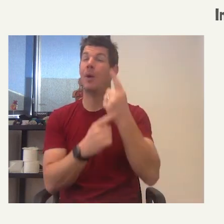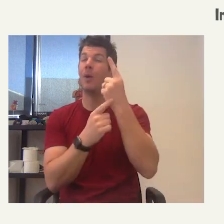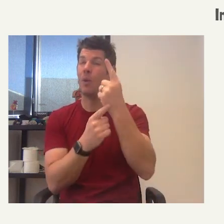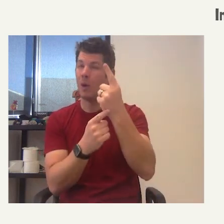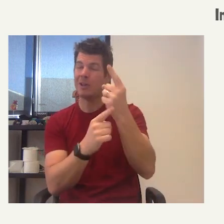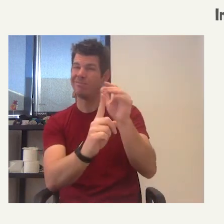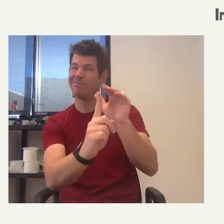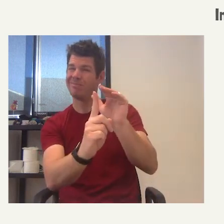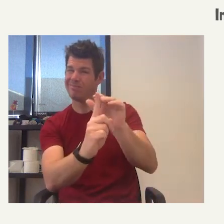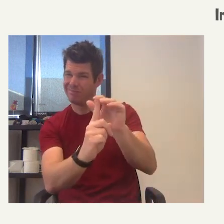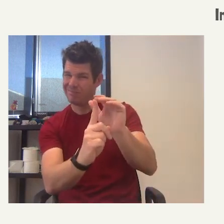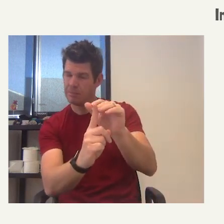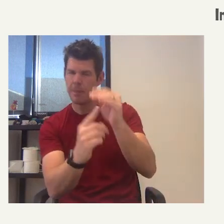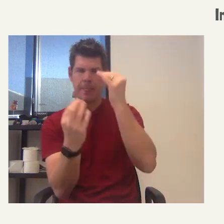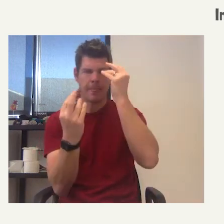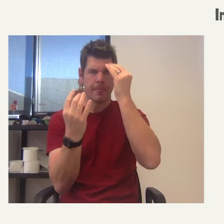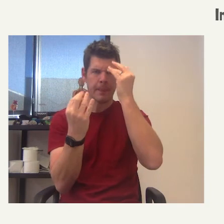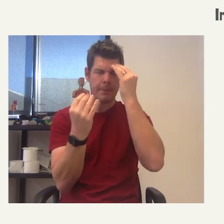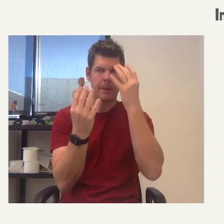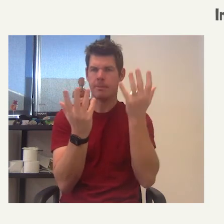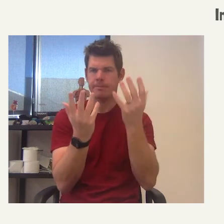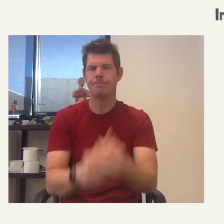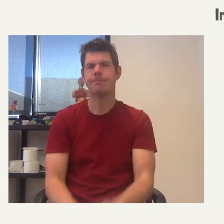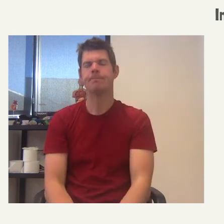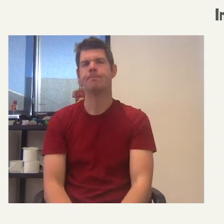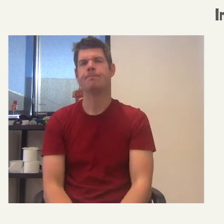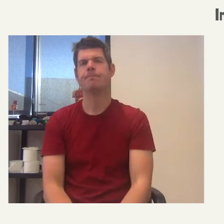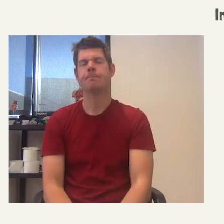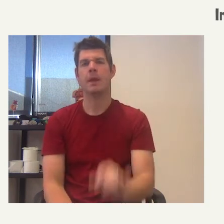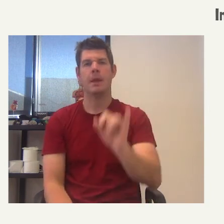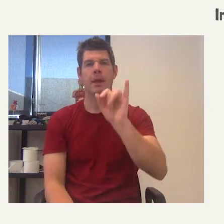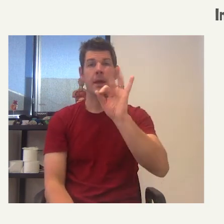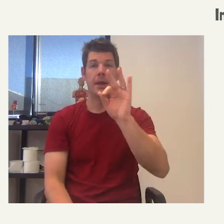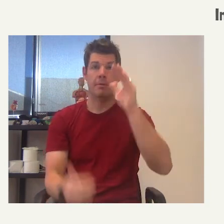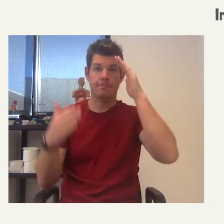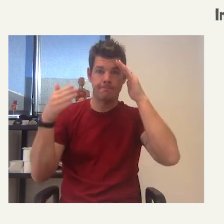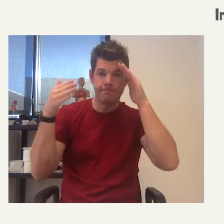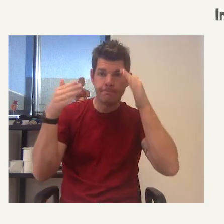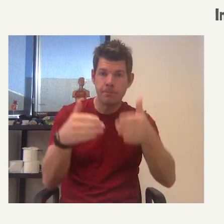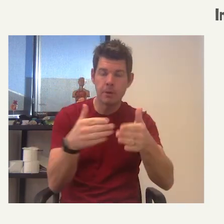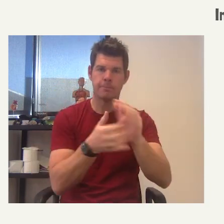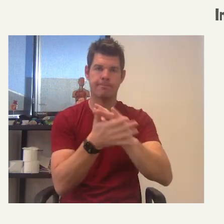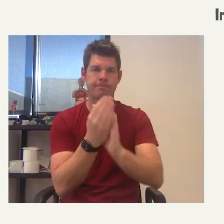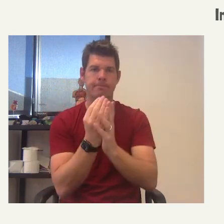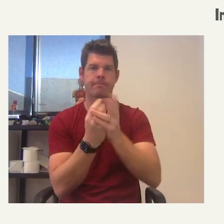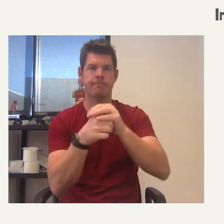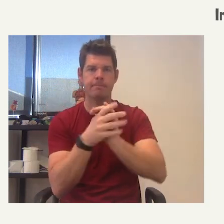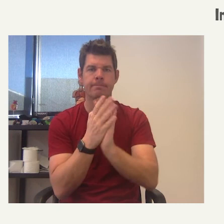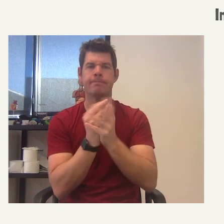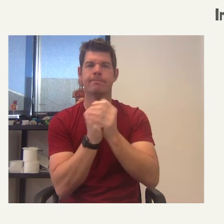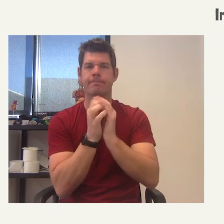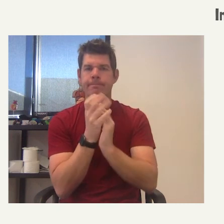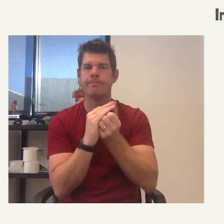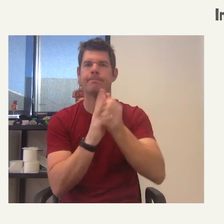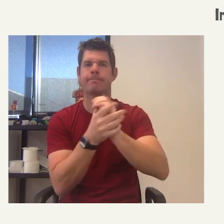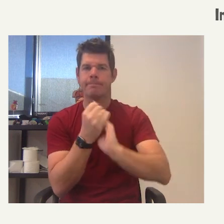that we might want to be thinking about is if we're focusing on the hand washing part, right? If